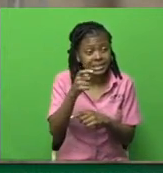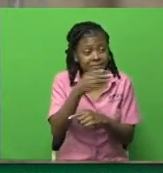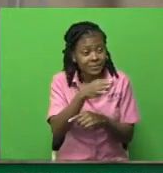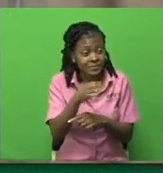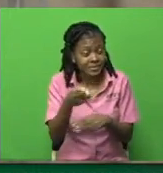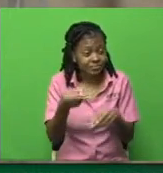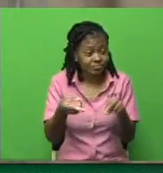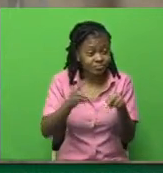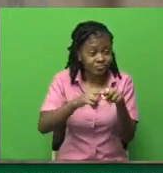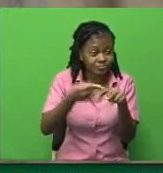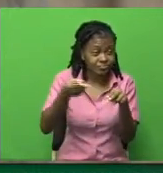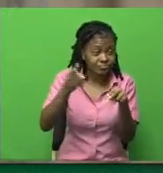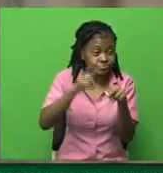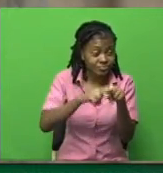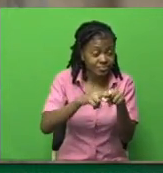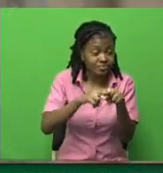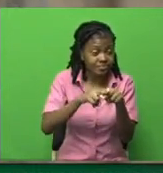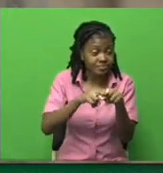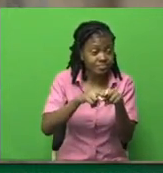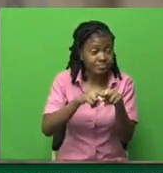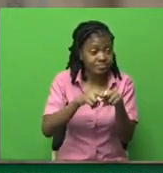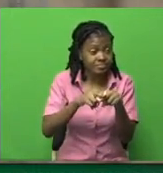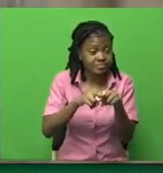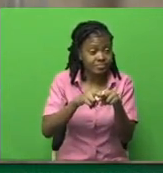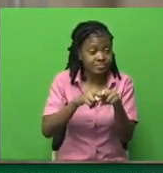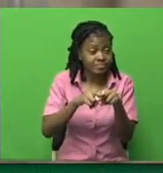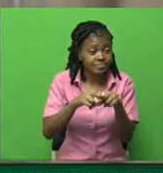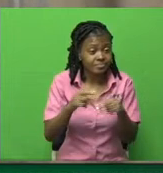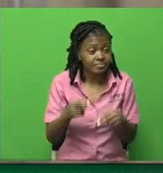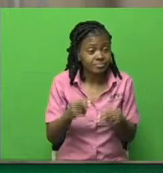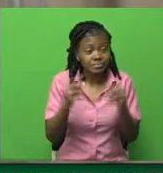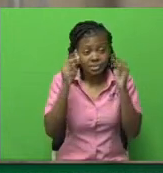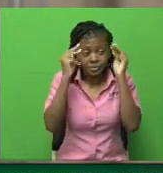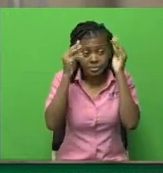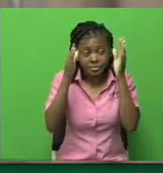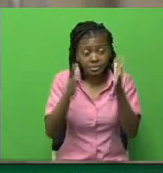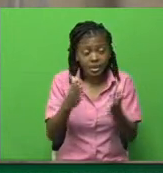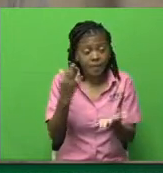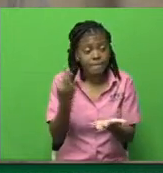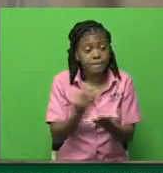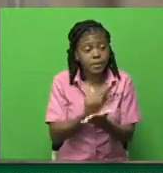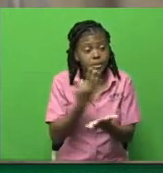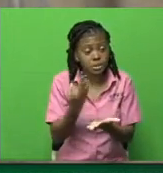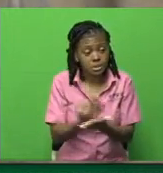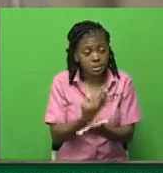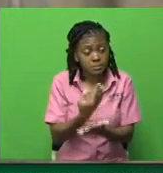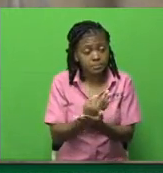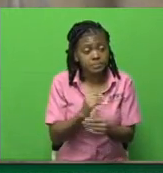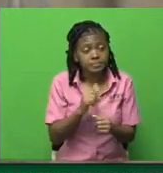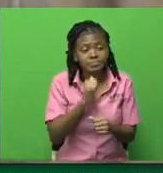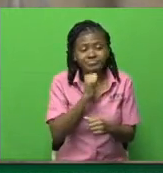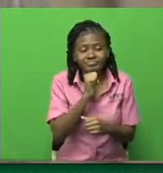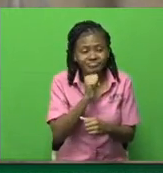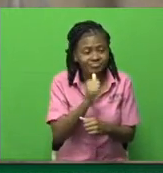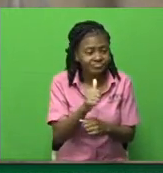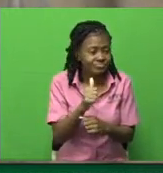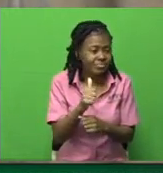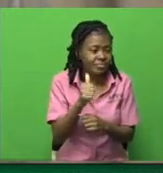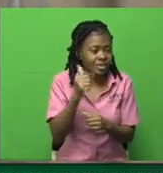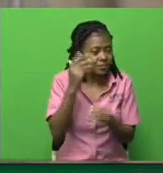the member for Diego Martin Northeast Minister of Finance did not share with the